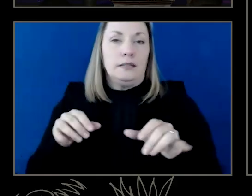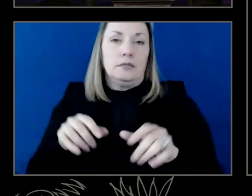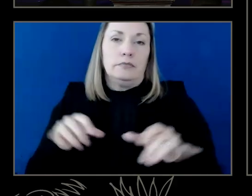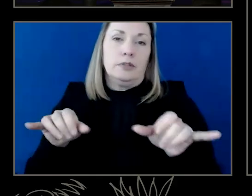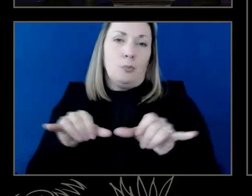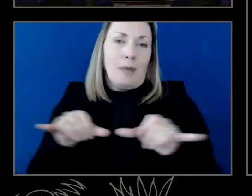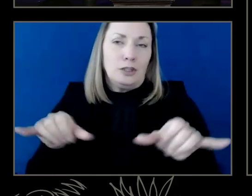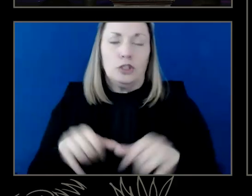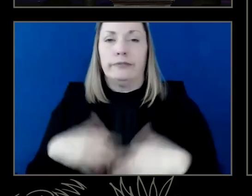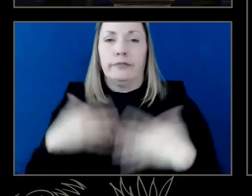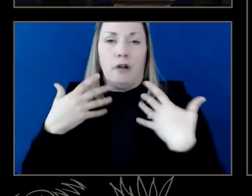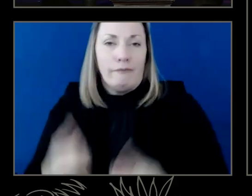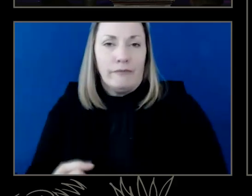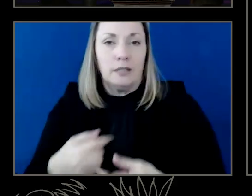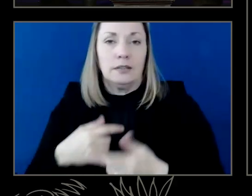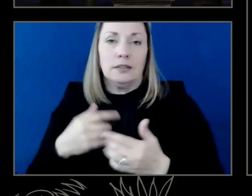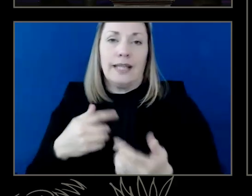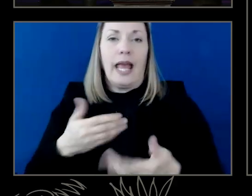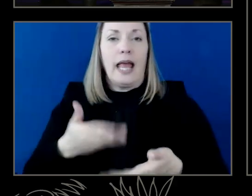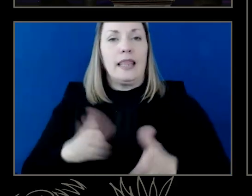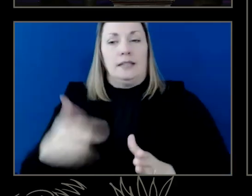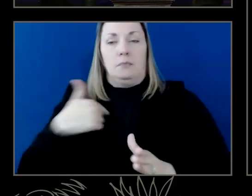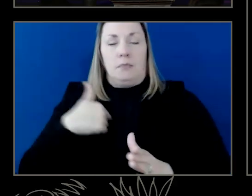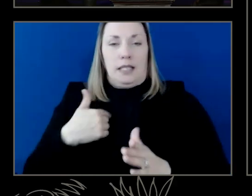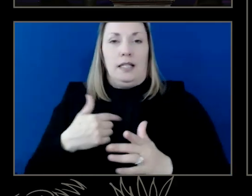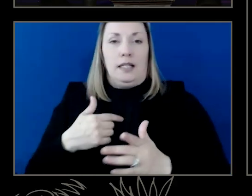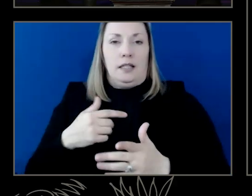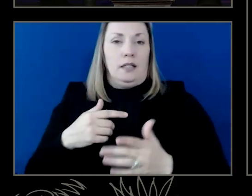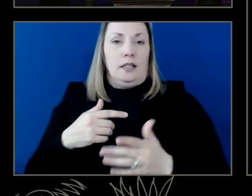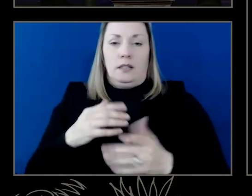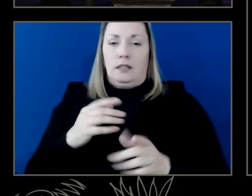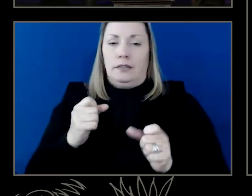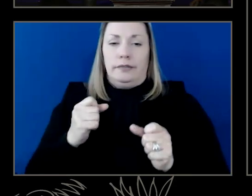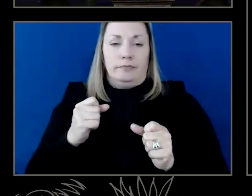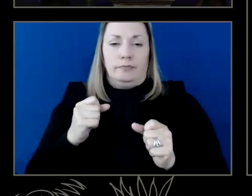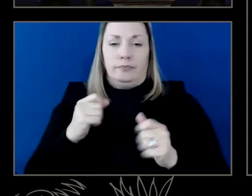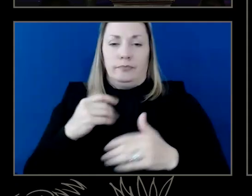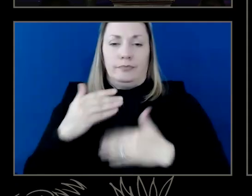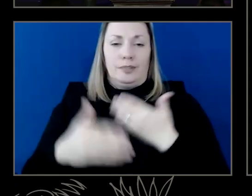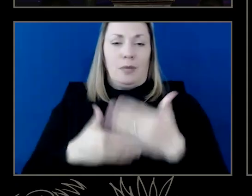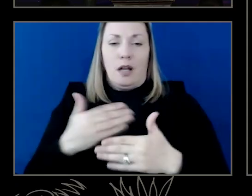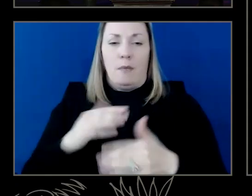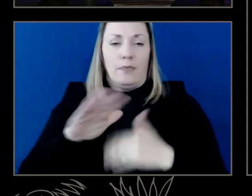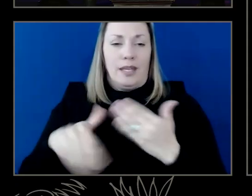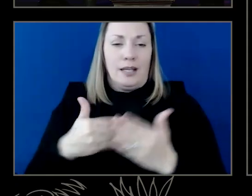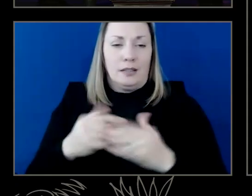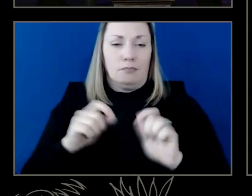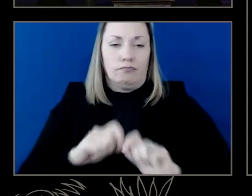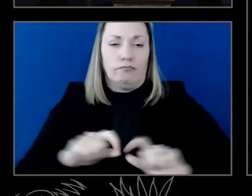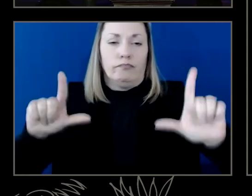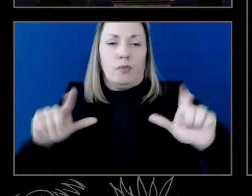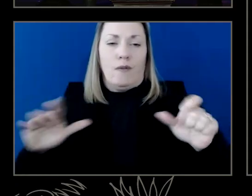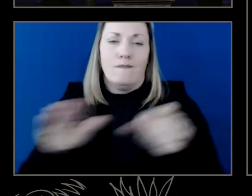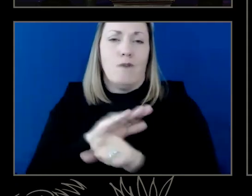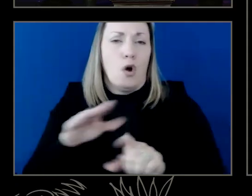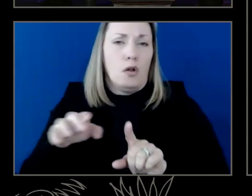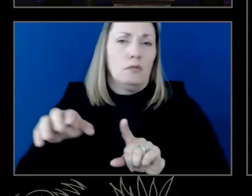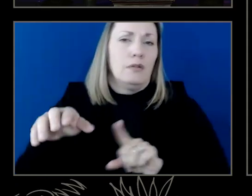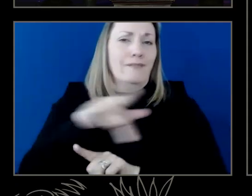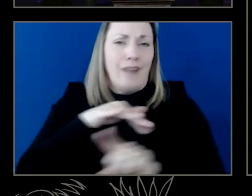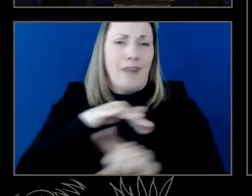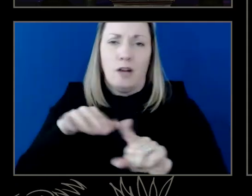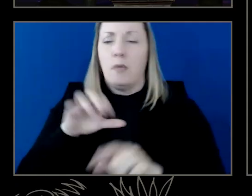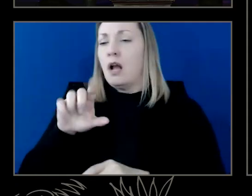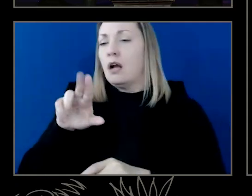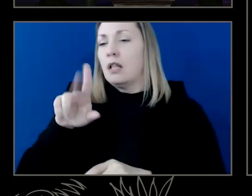confidence. It lets me spin up entire environments, from buckets to lambdas to permissions to cluster,